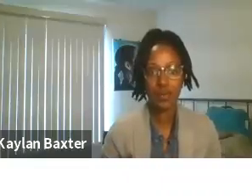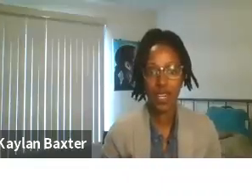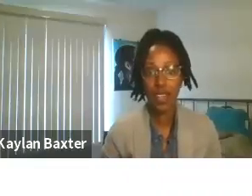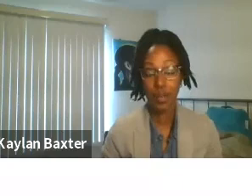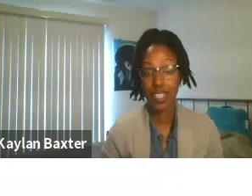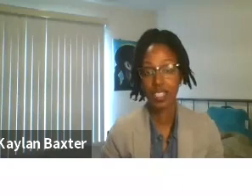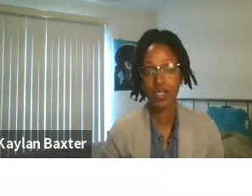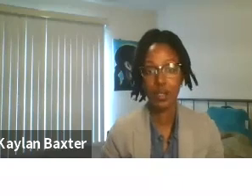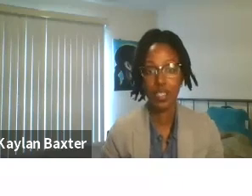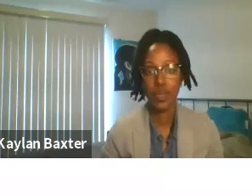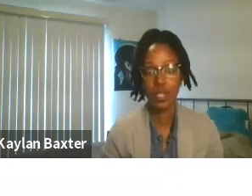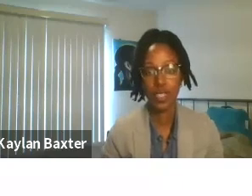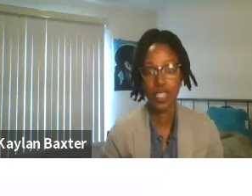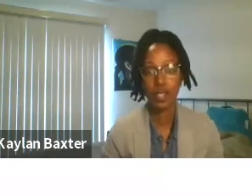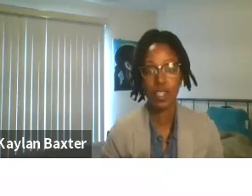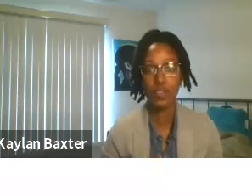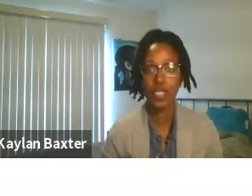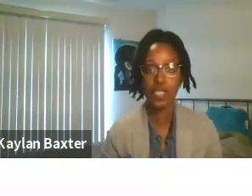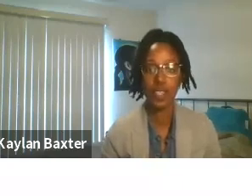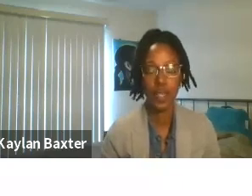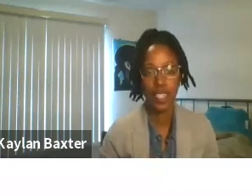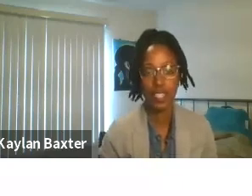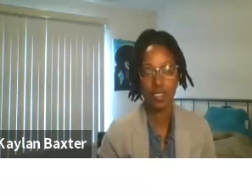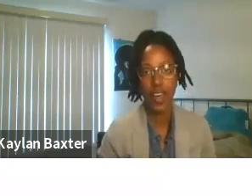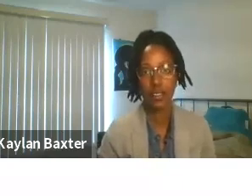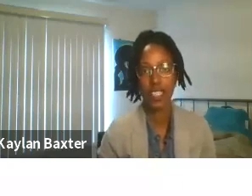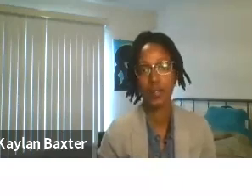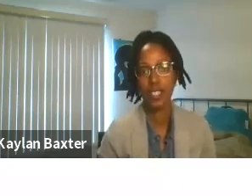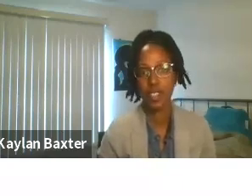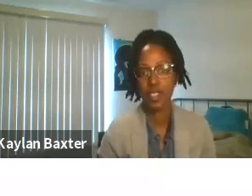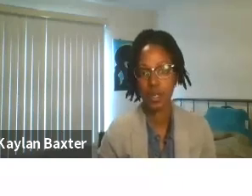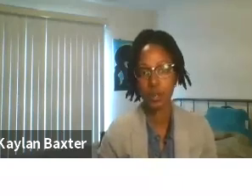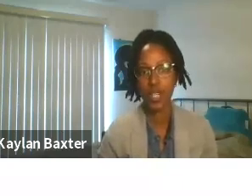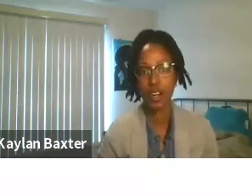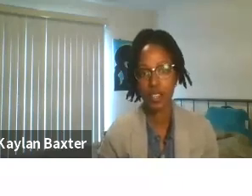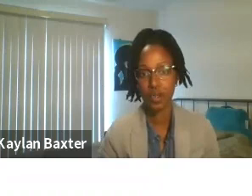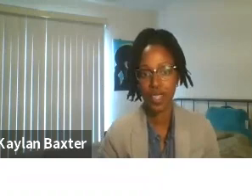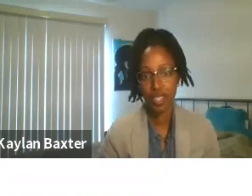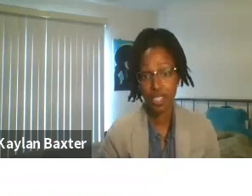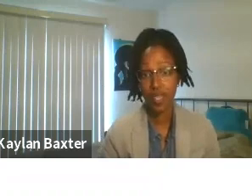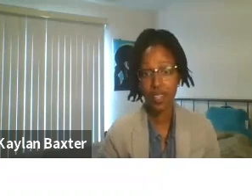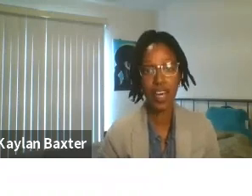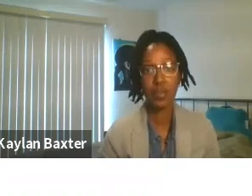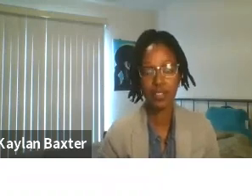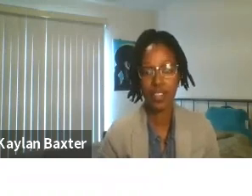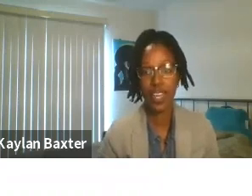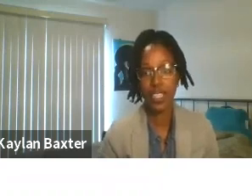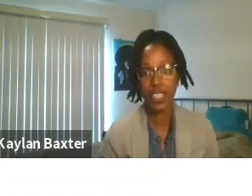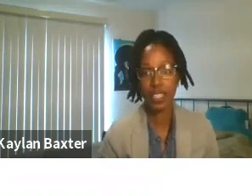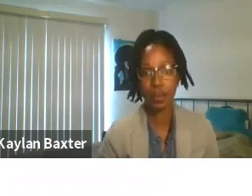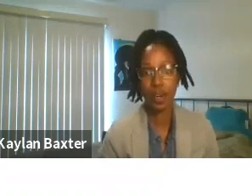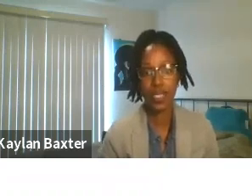are relevant implications for students, we chose today to really focus on implications for faculty and administrators, who we'd argue should be held accountable